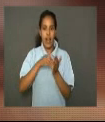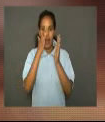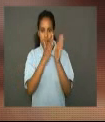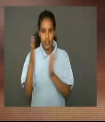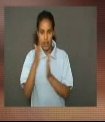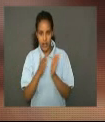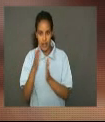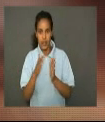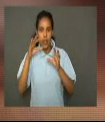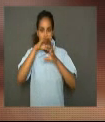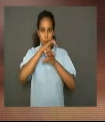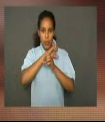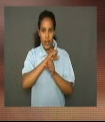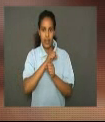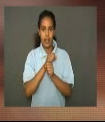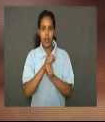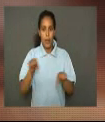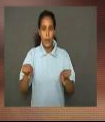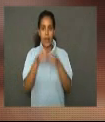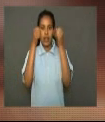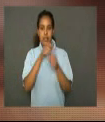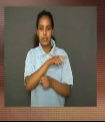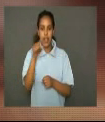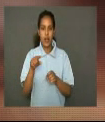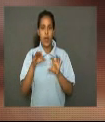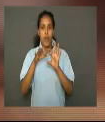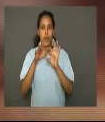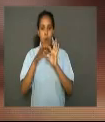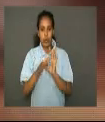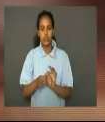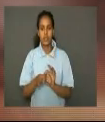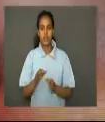or completely break their bonds.